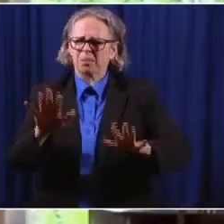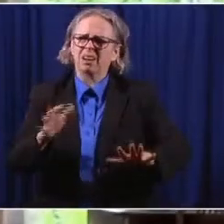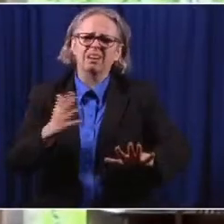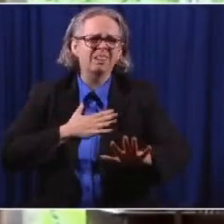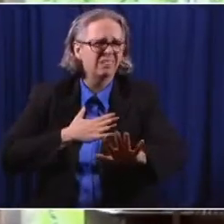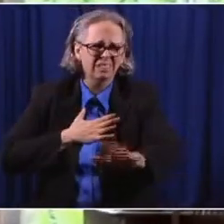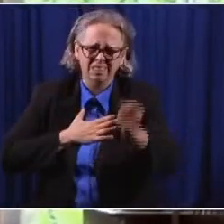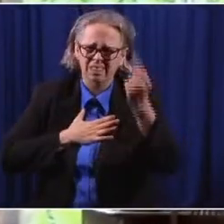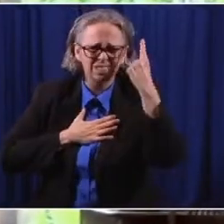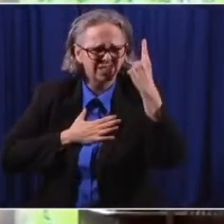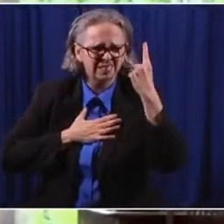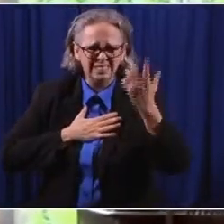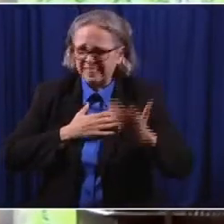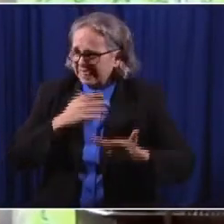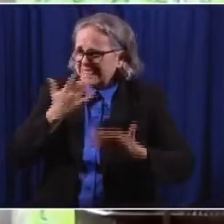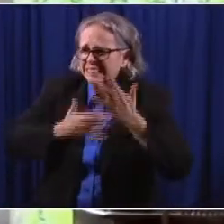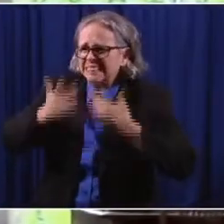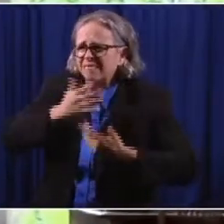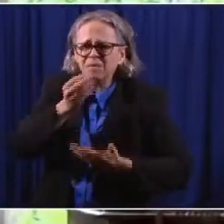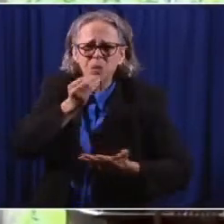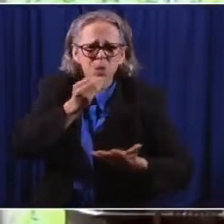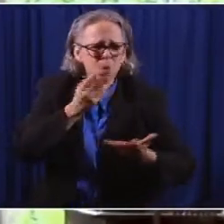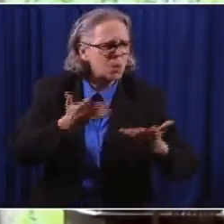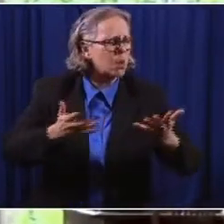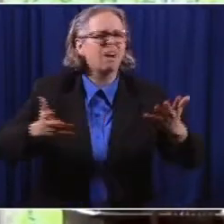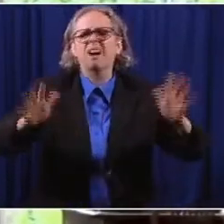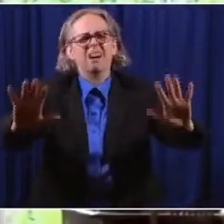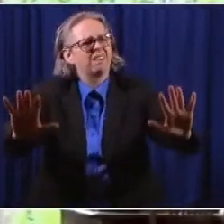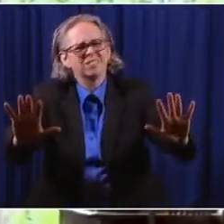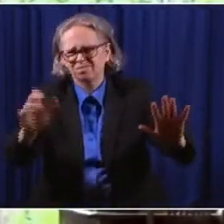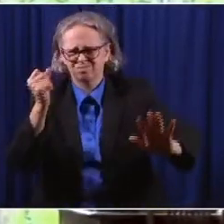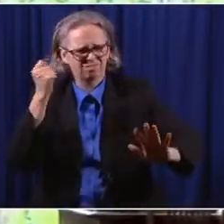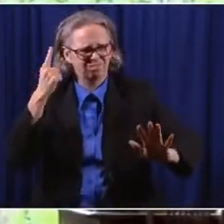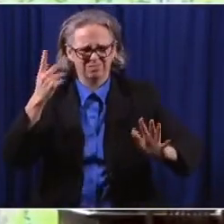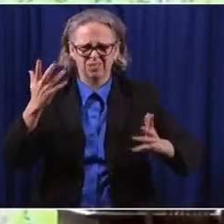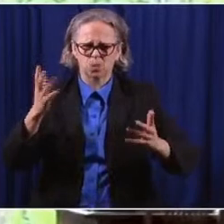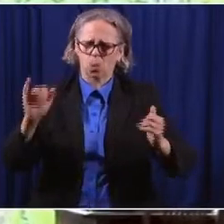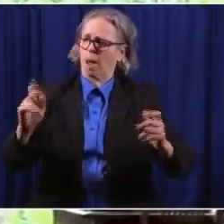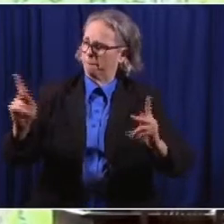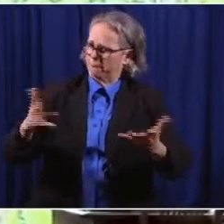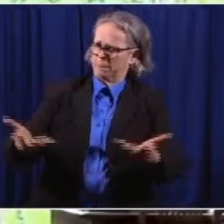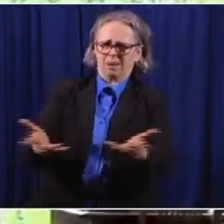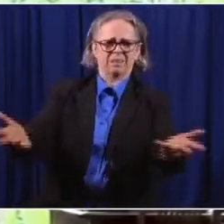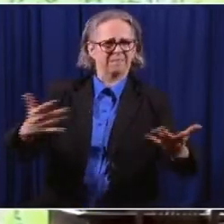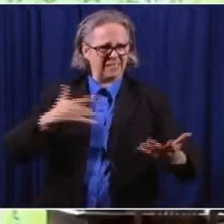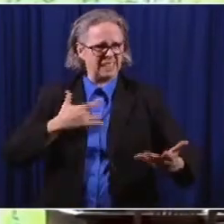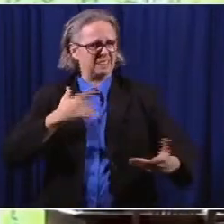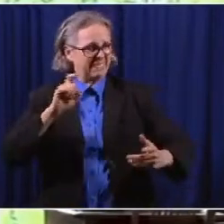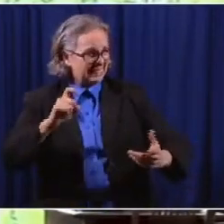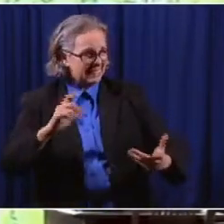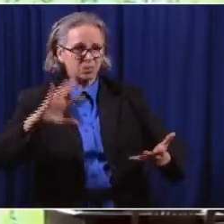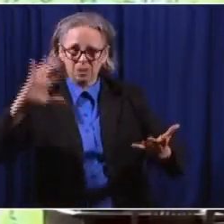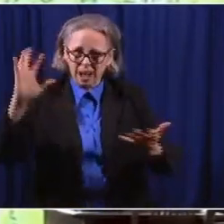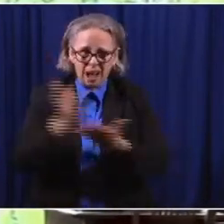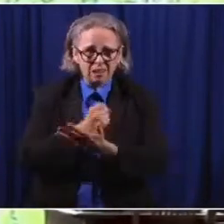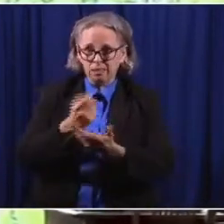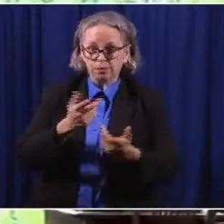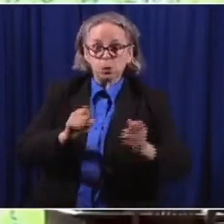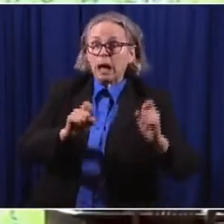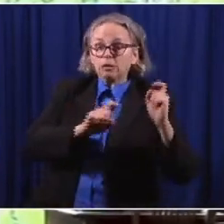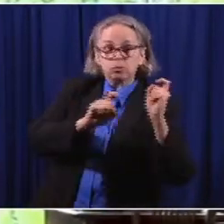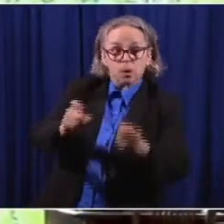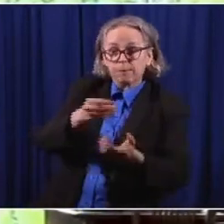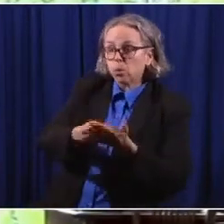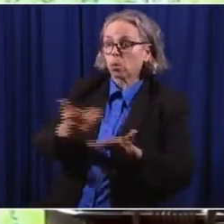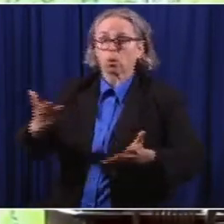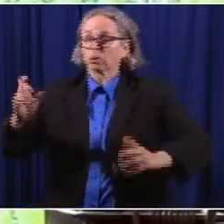out there who really need the food. So as Fran says, if you can donate, if you can help, if you can volunteer, that